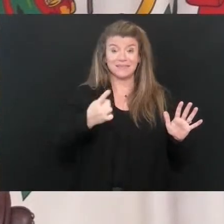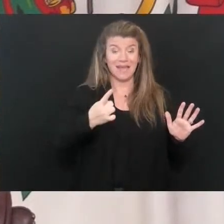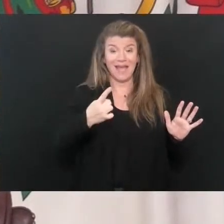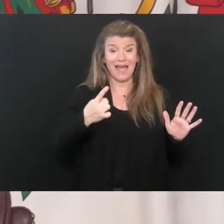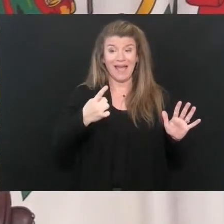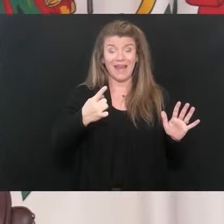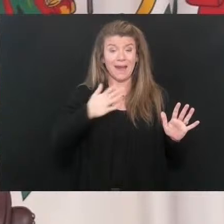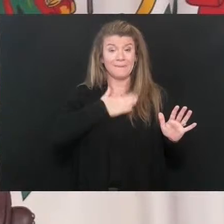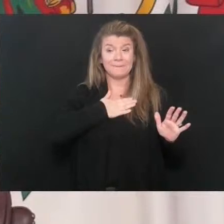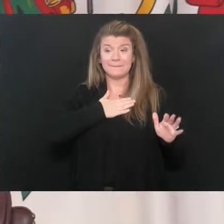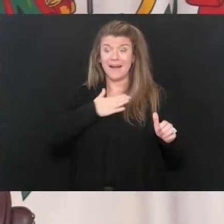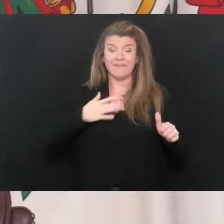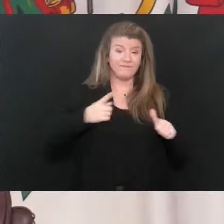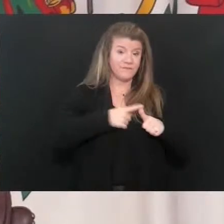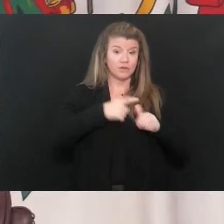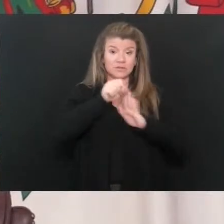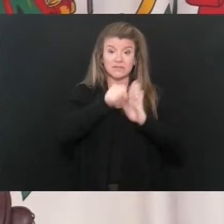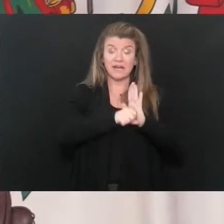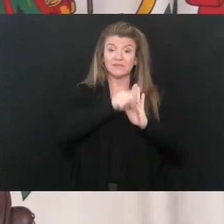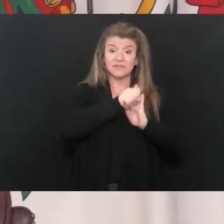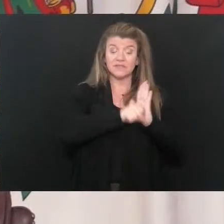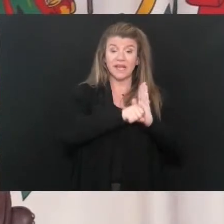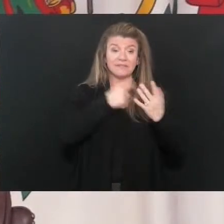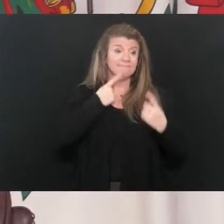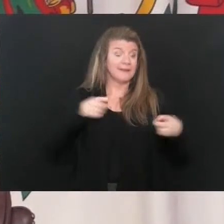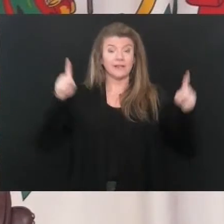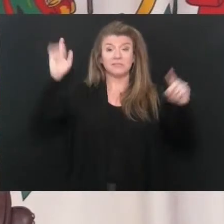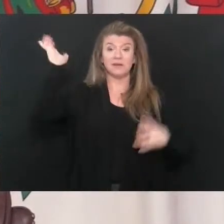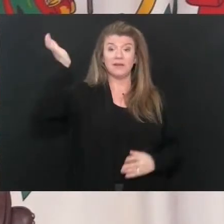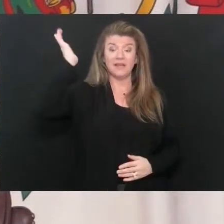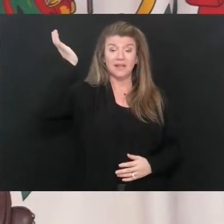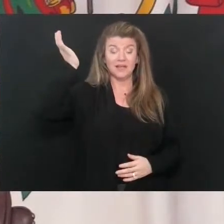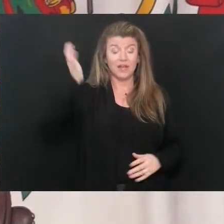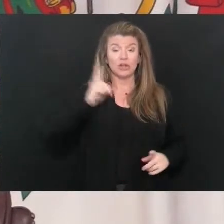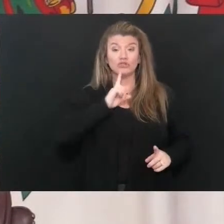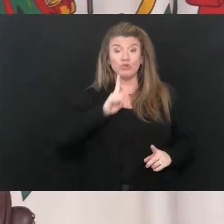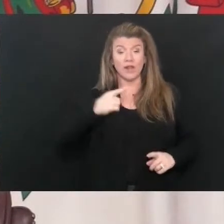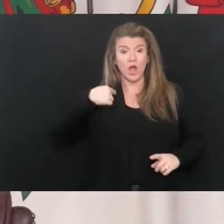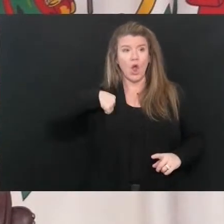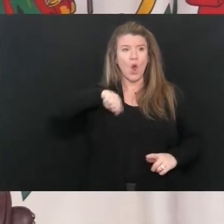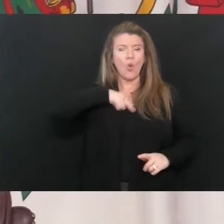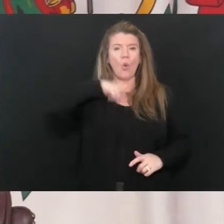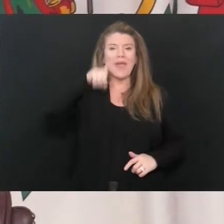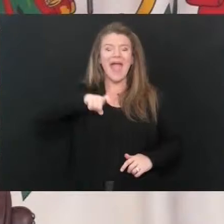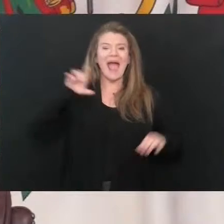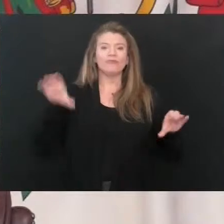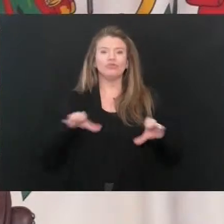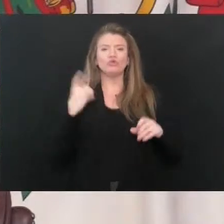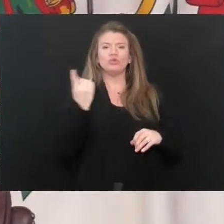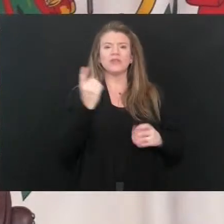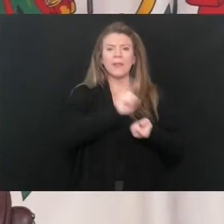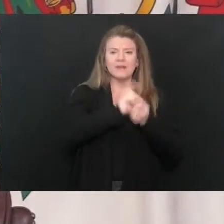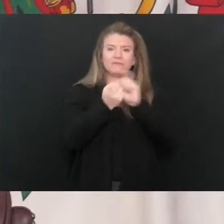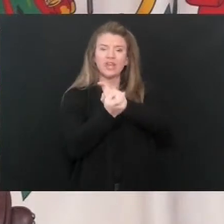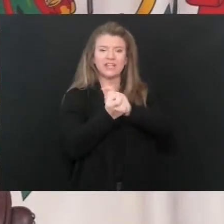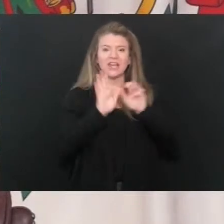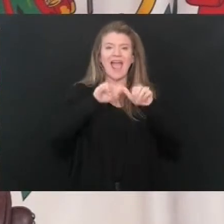in my first State of the State that we have got to do something about changing our image to the